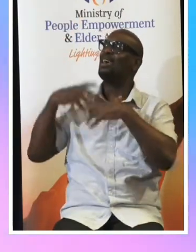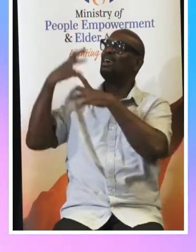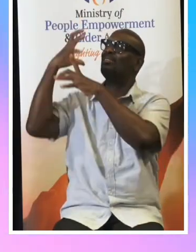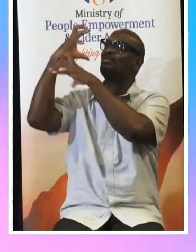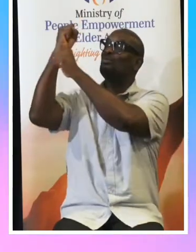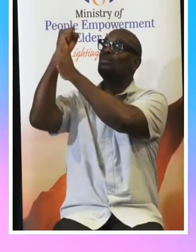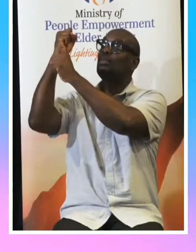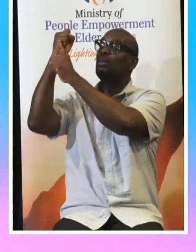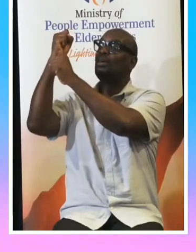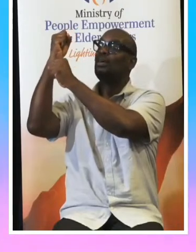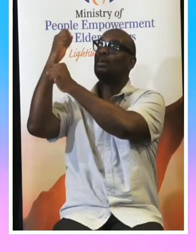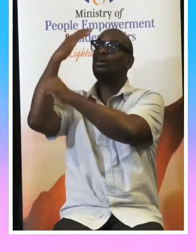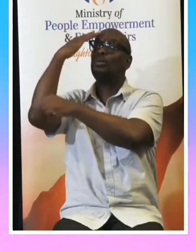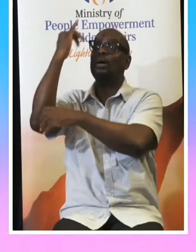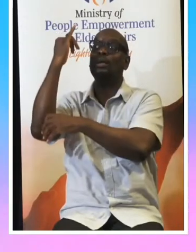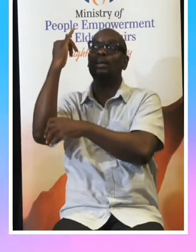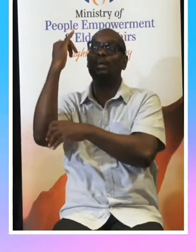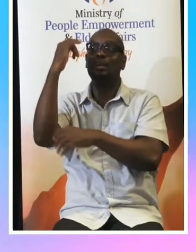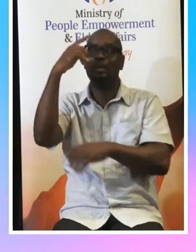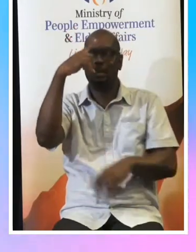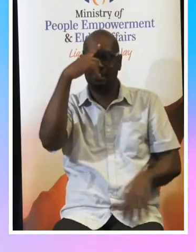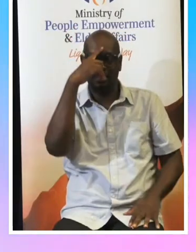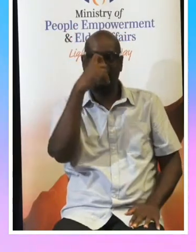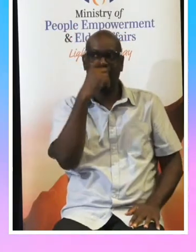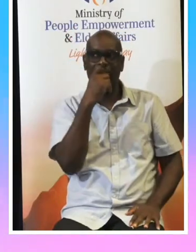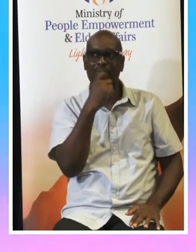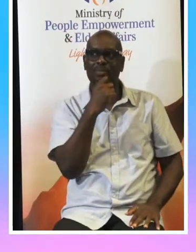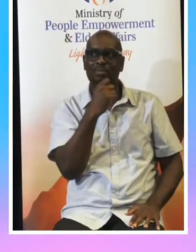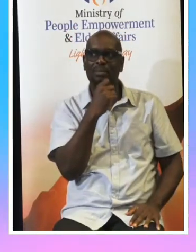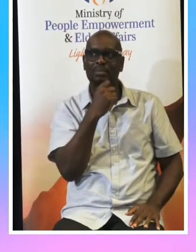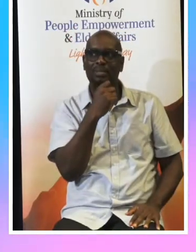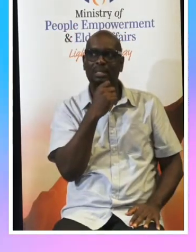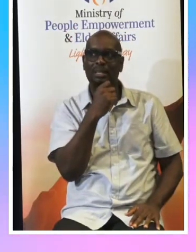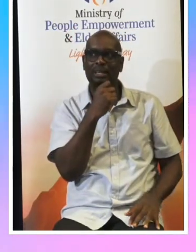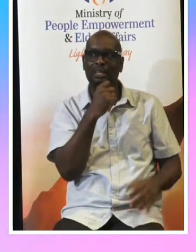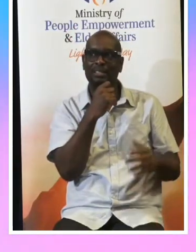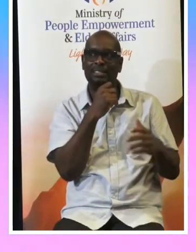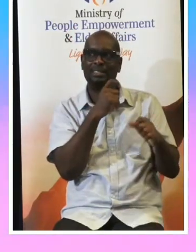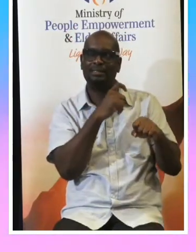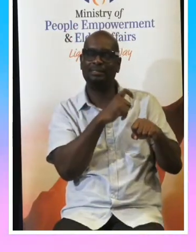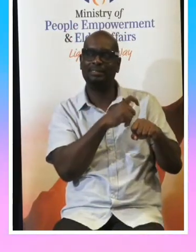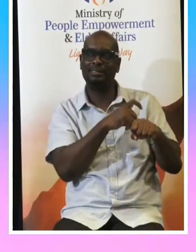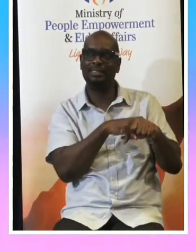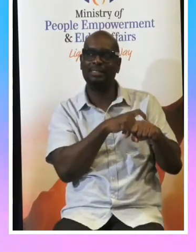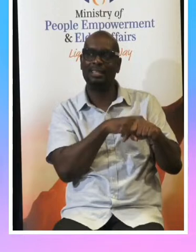time she didn't remember my name.